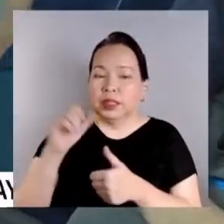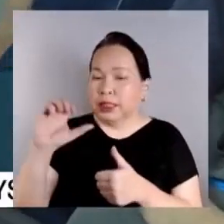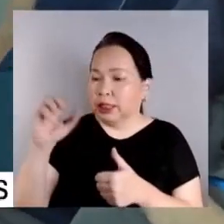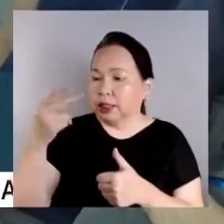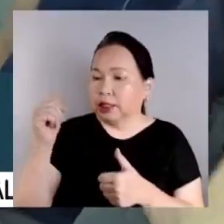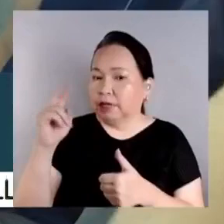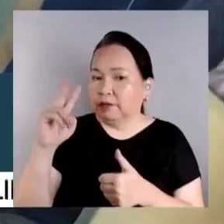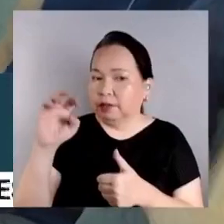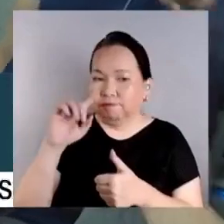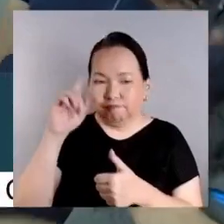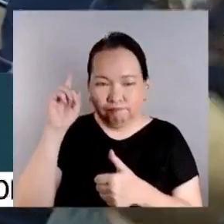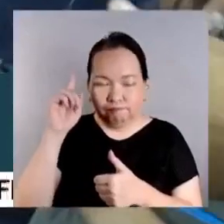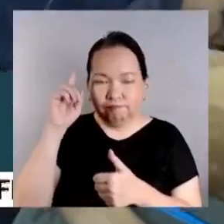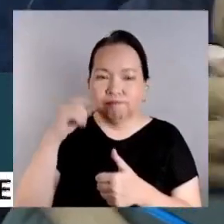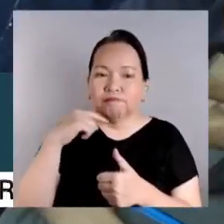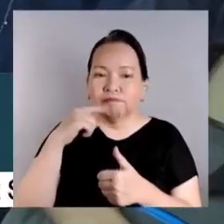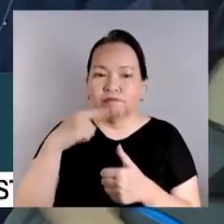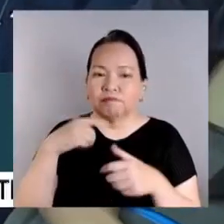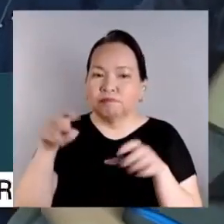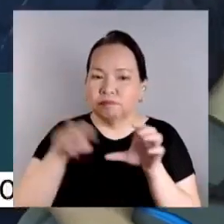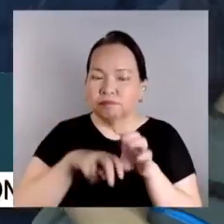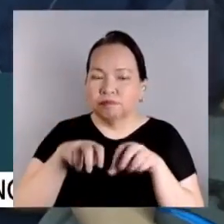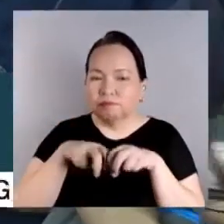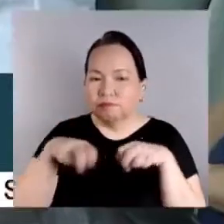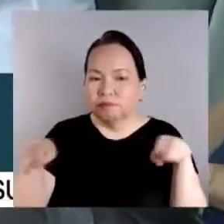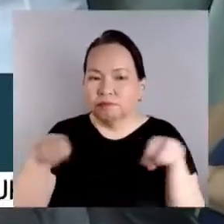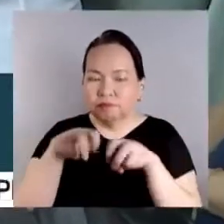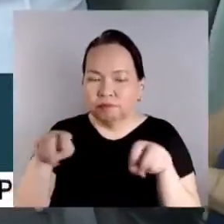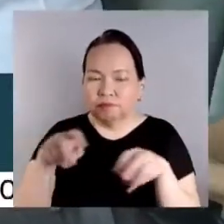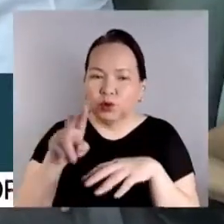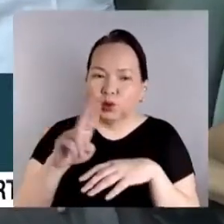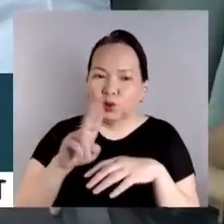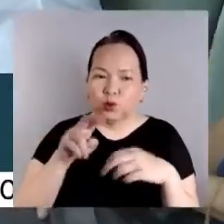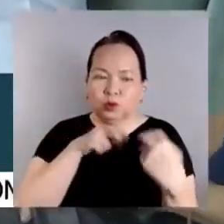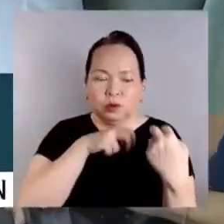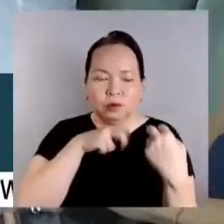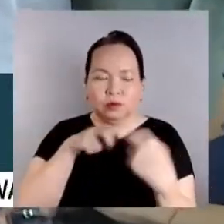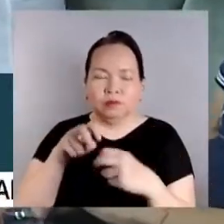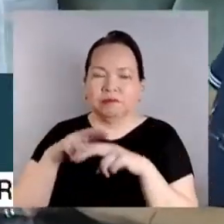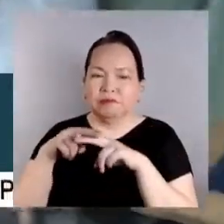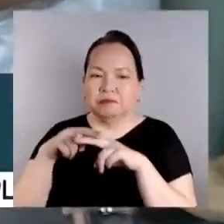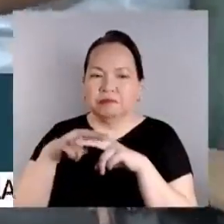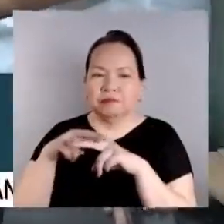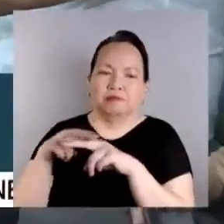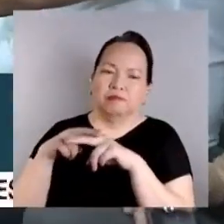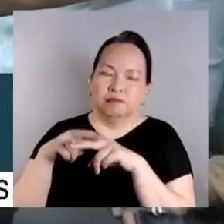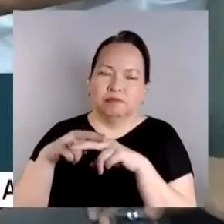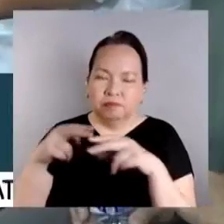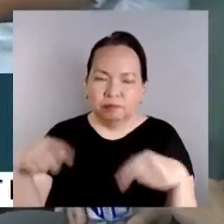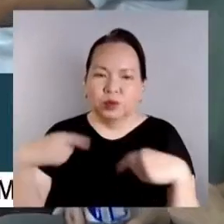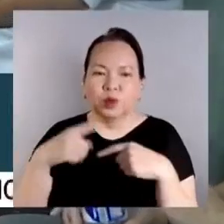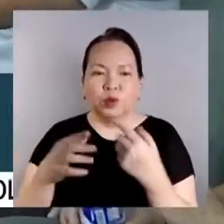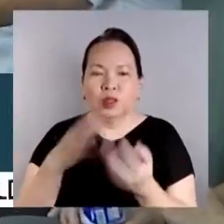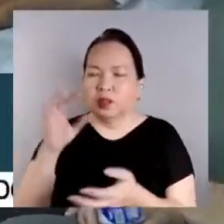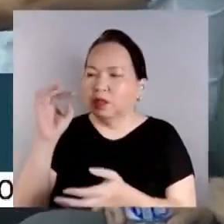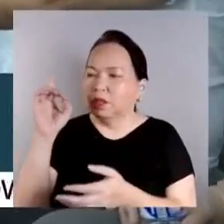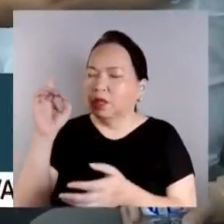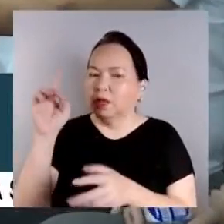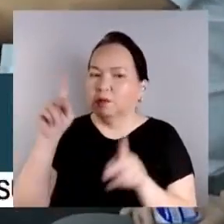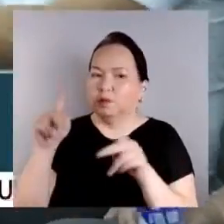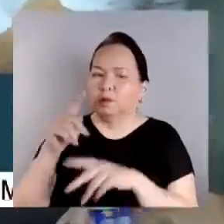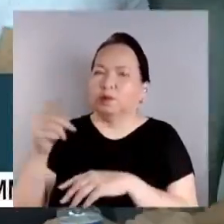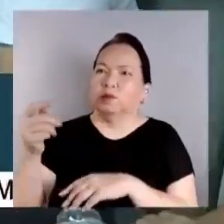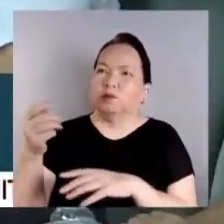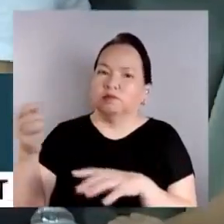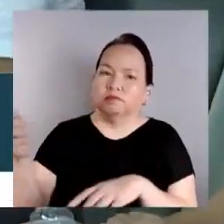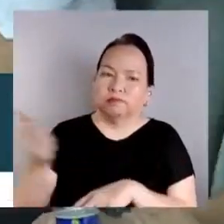morning as he rode with commuters traveling through that route. An estimate of 800 passengers go through that route daily. That's why